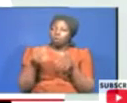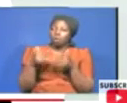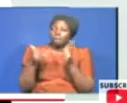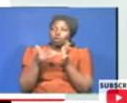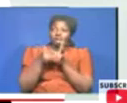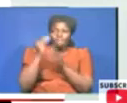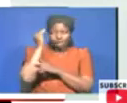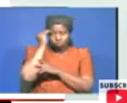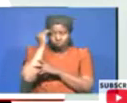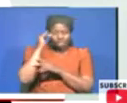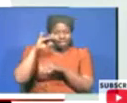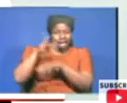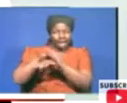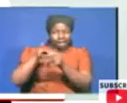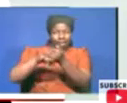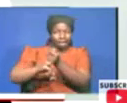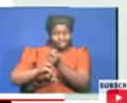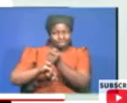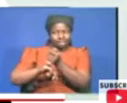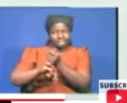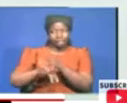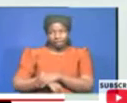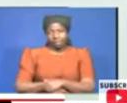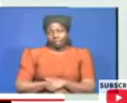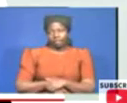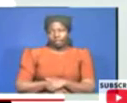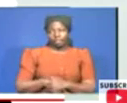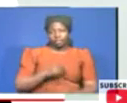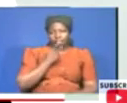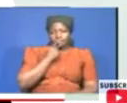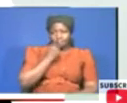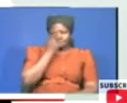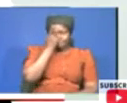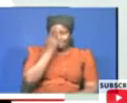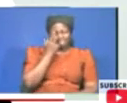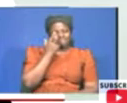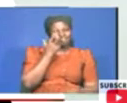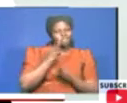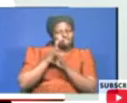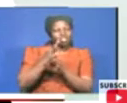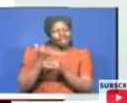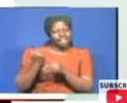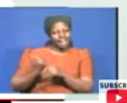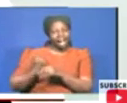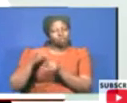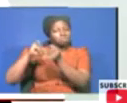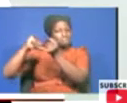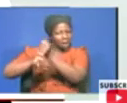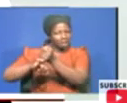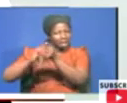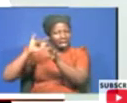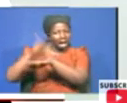is early marriage. Mm-hmm. Either the parents make them get married, mm. or